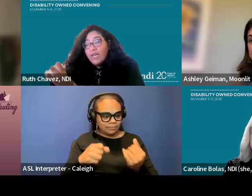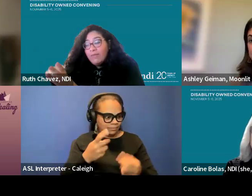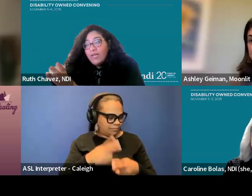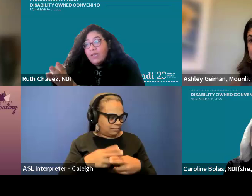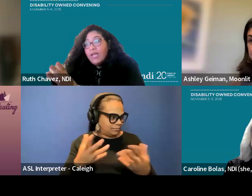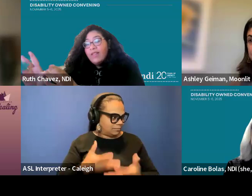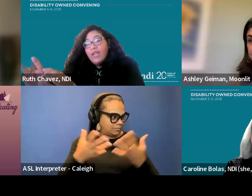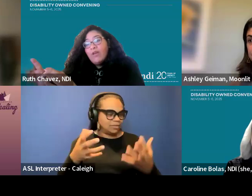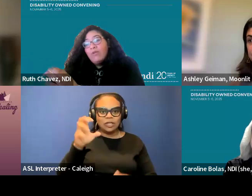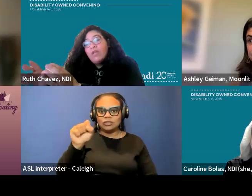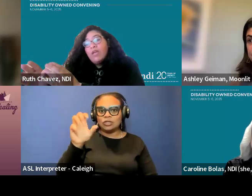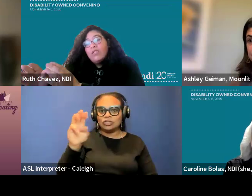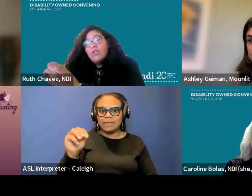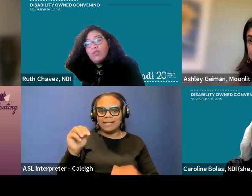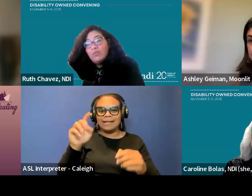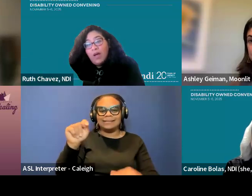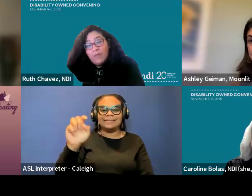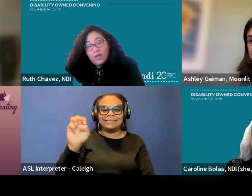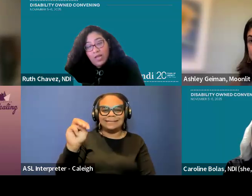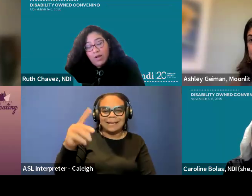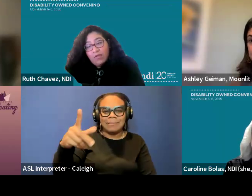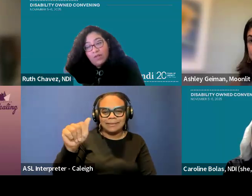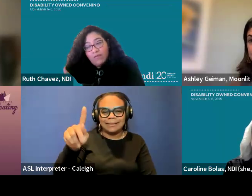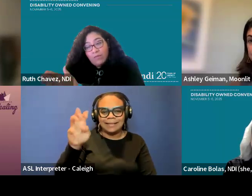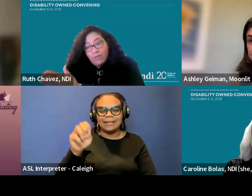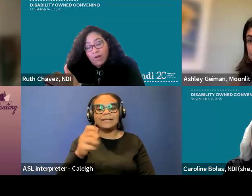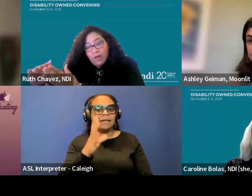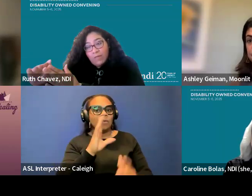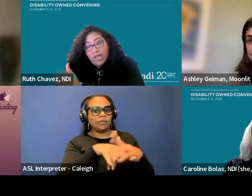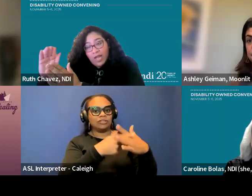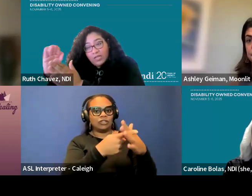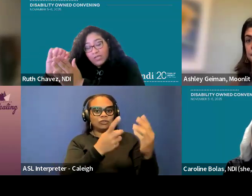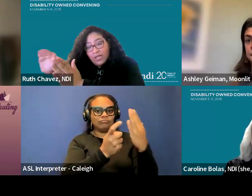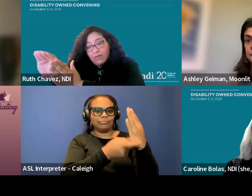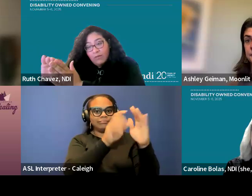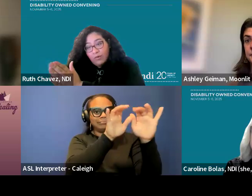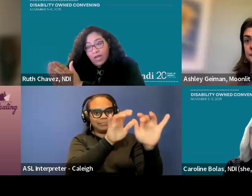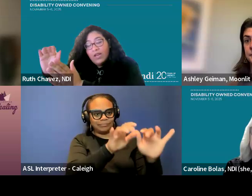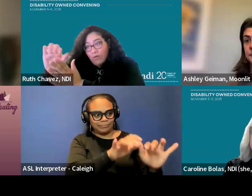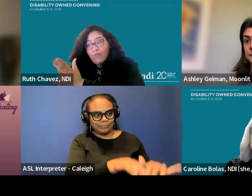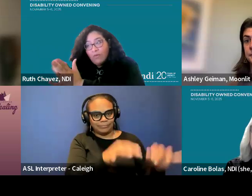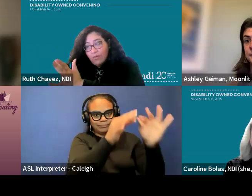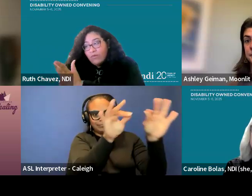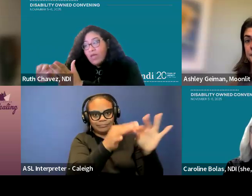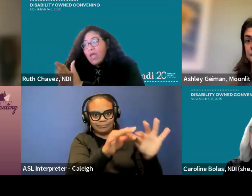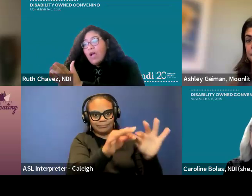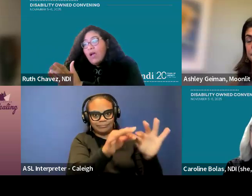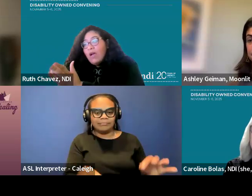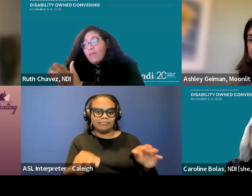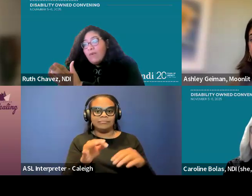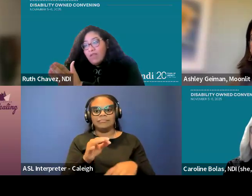social media template, and then it'll start to populate all the different lines that were created, or the